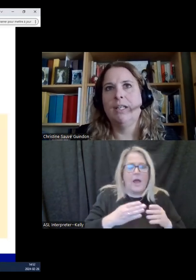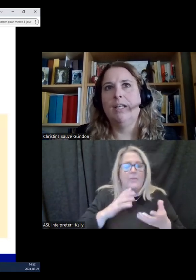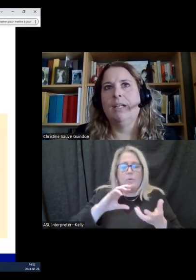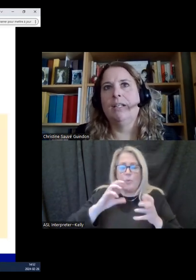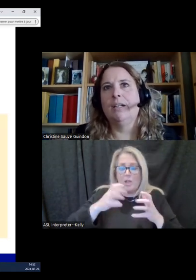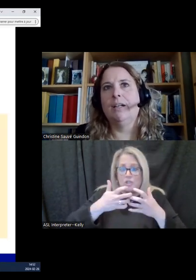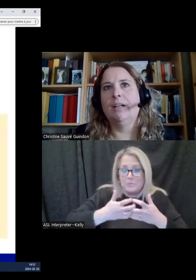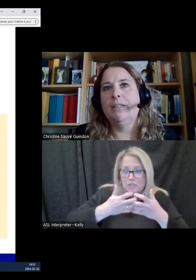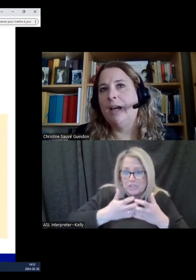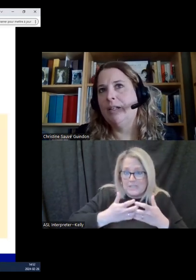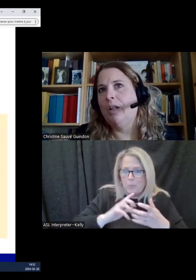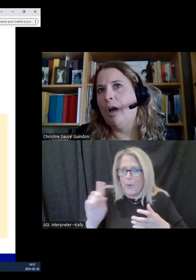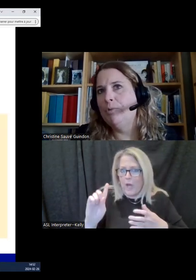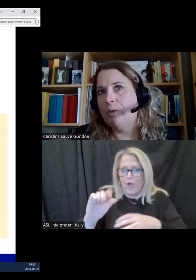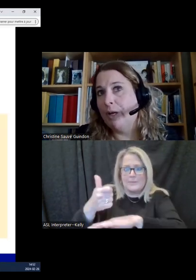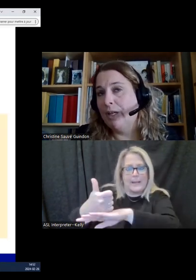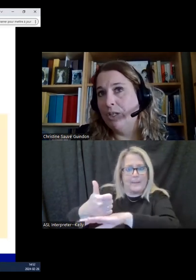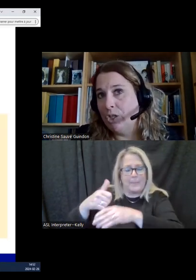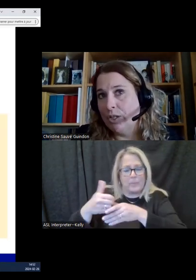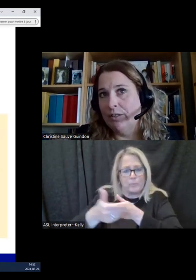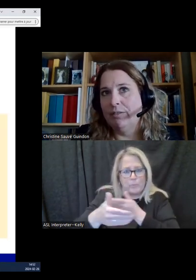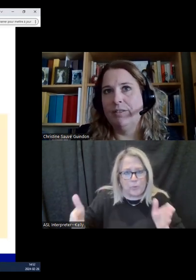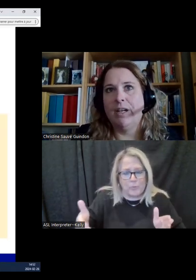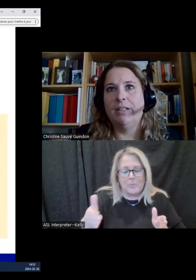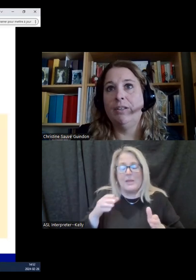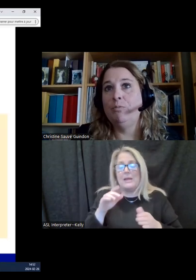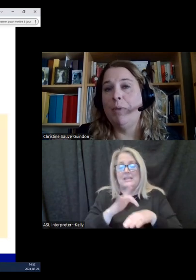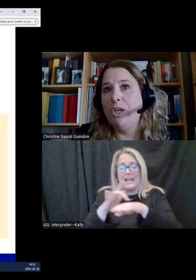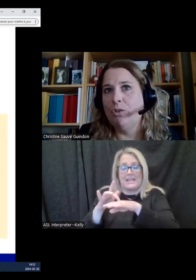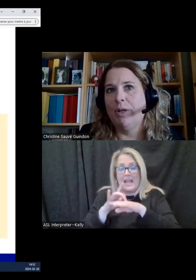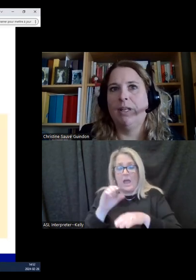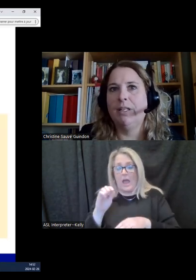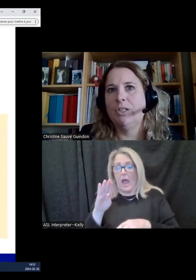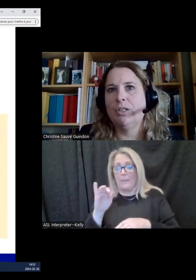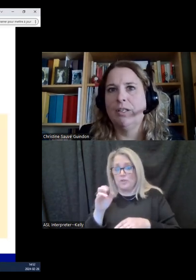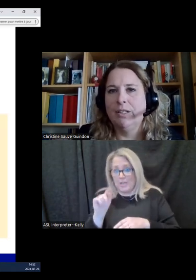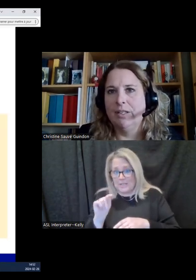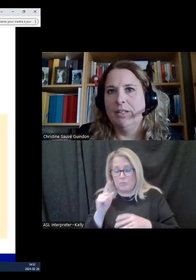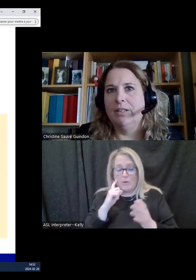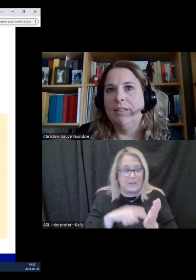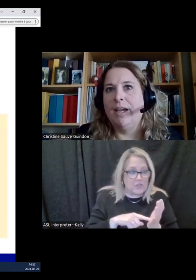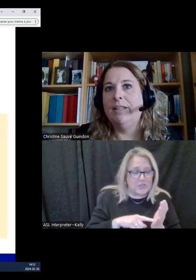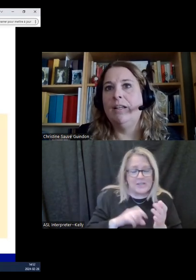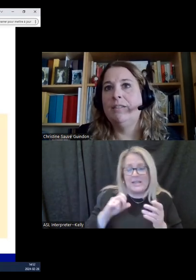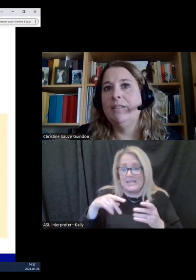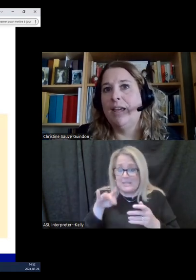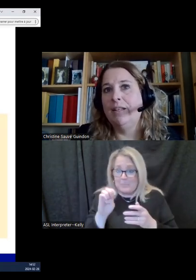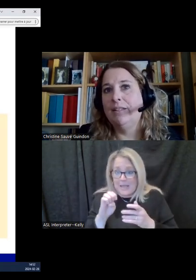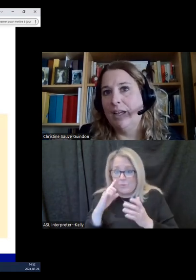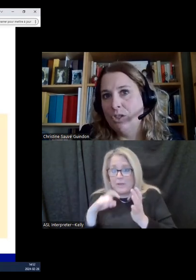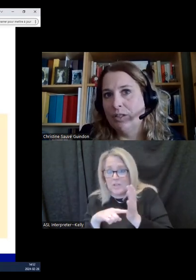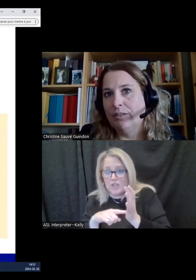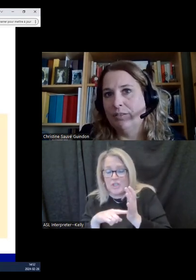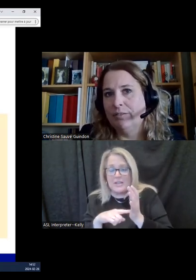is, tactile object recognition, tactile spatial recognition, tactile